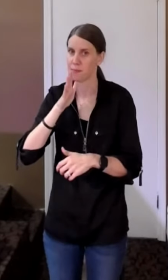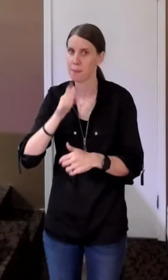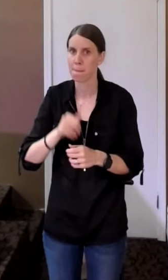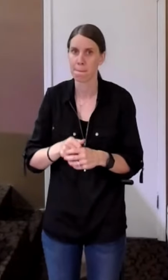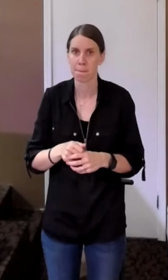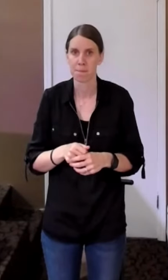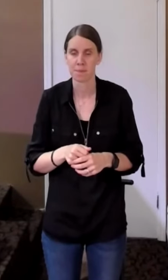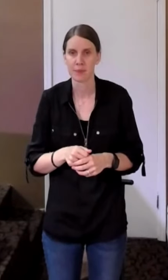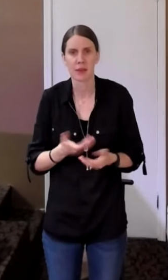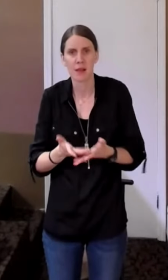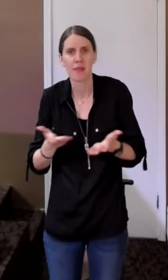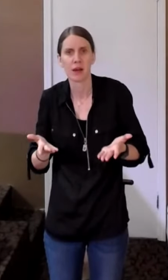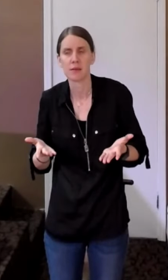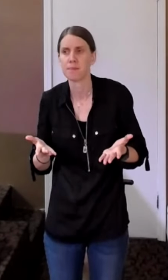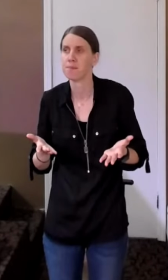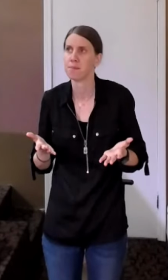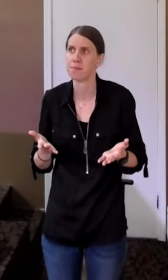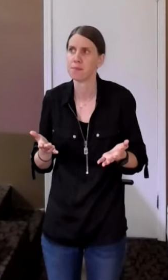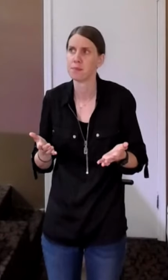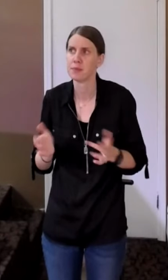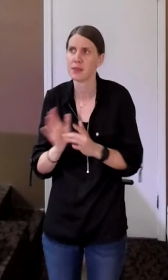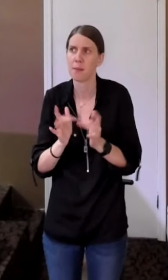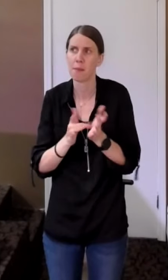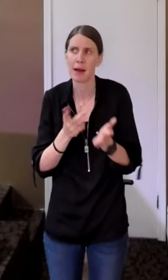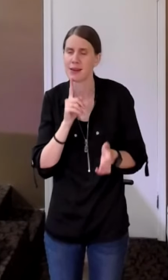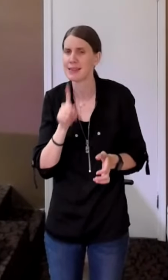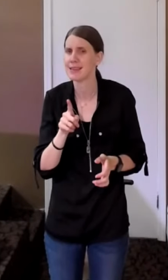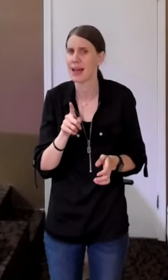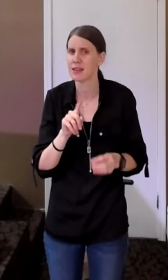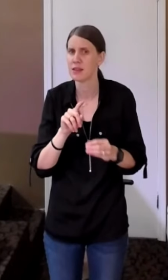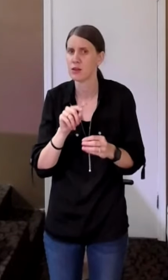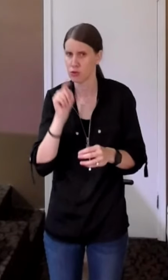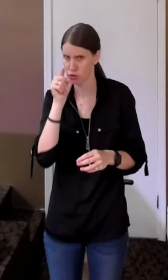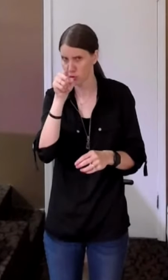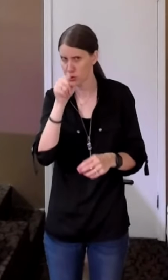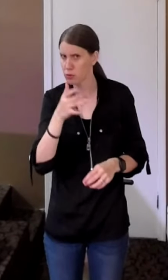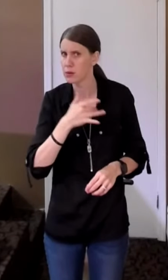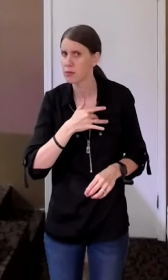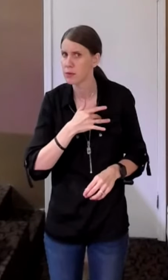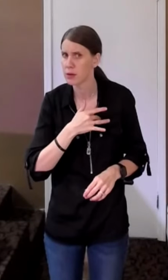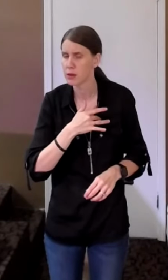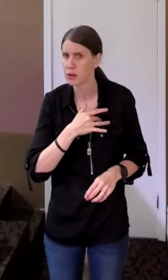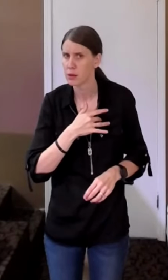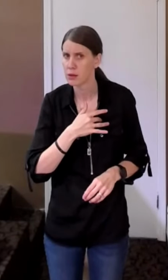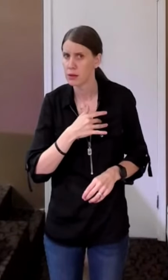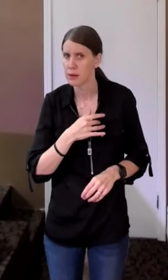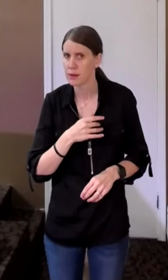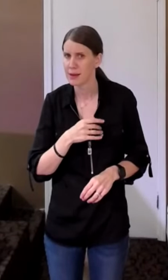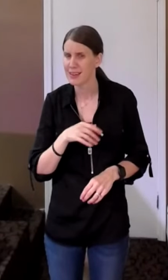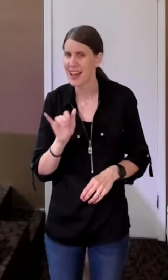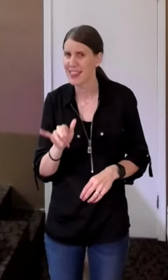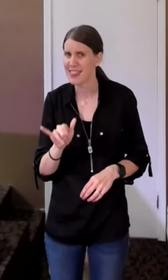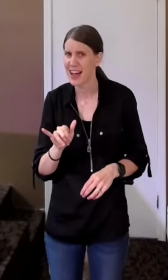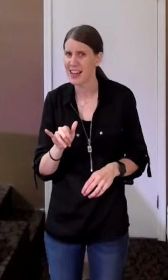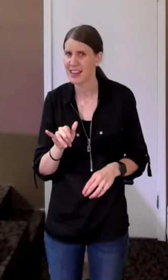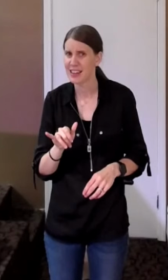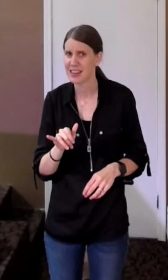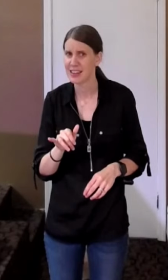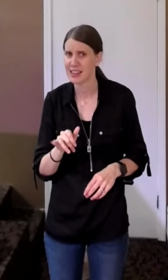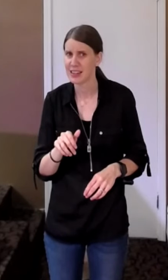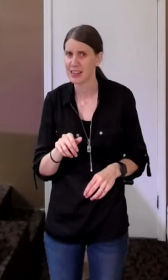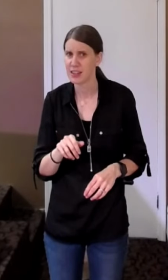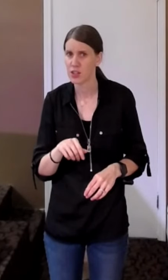And the things that, you know, the Scripture may say to you in your heart and in your mind, mother, is that's impossible. That's